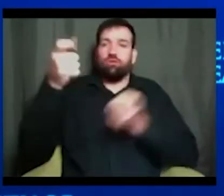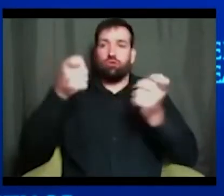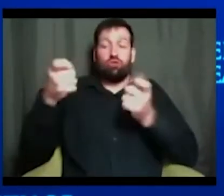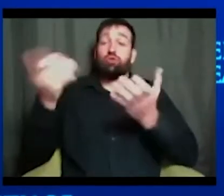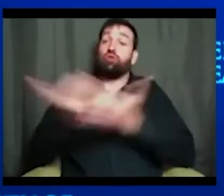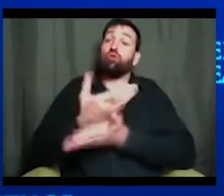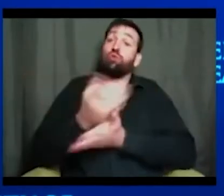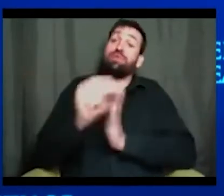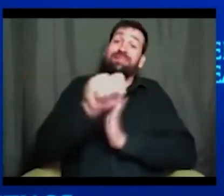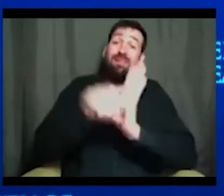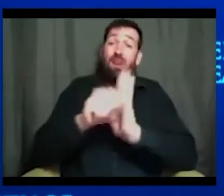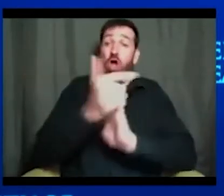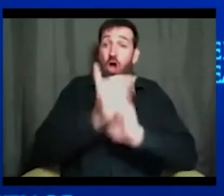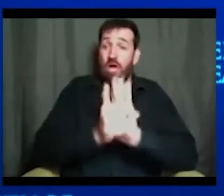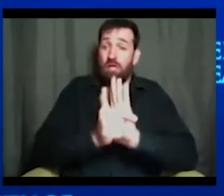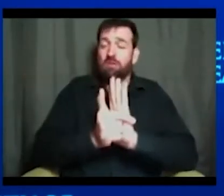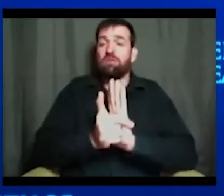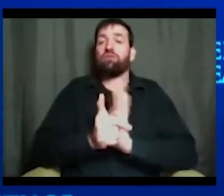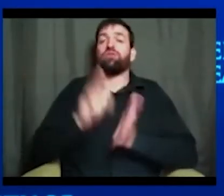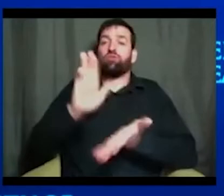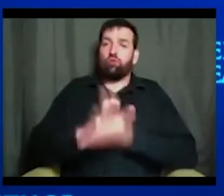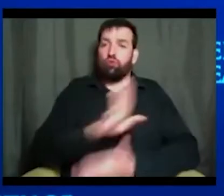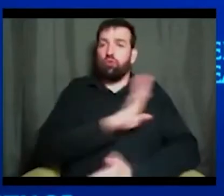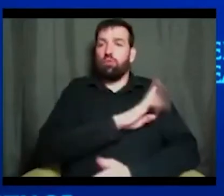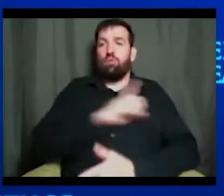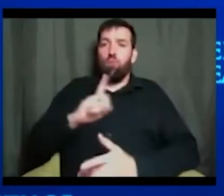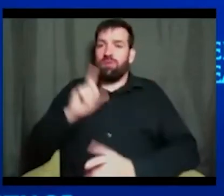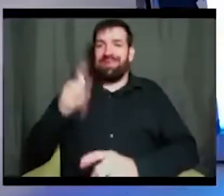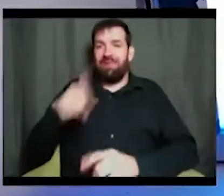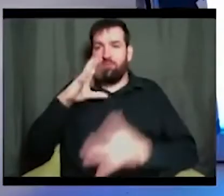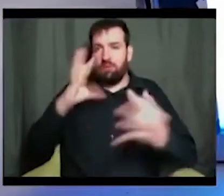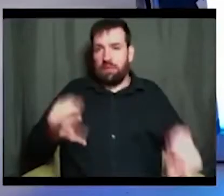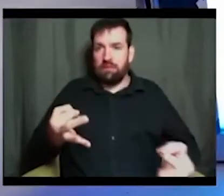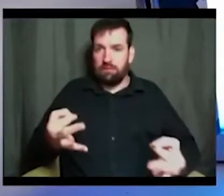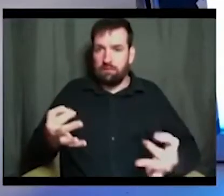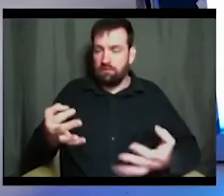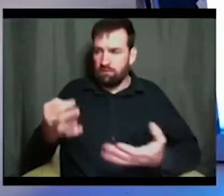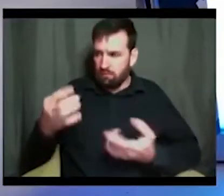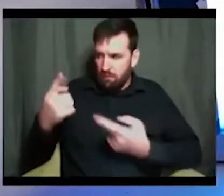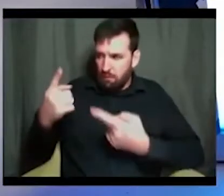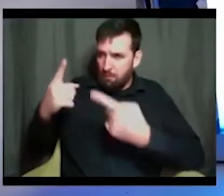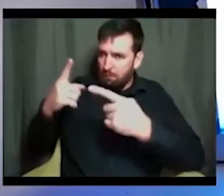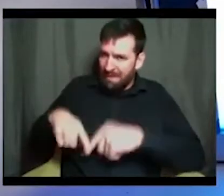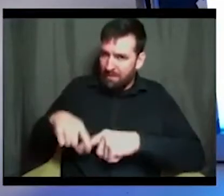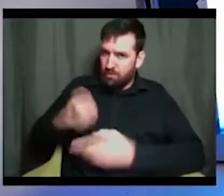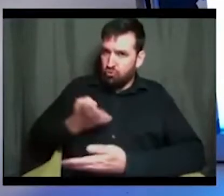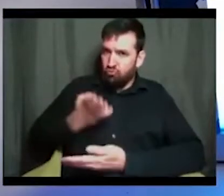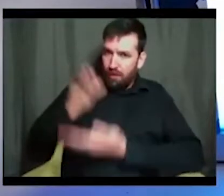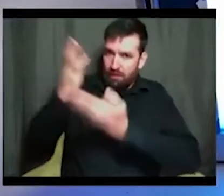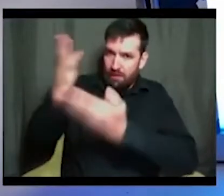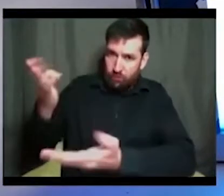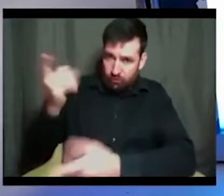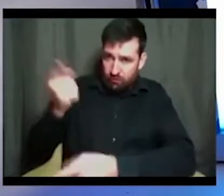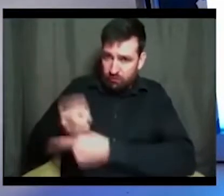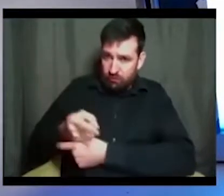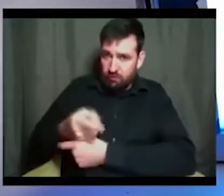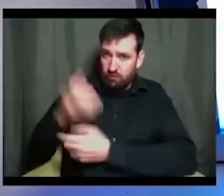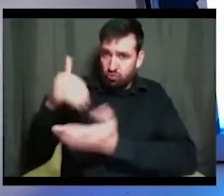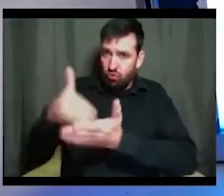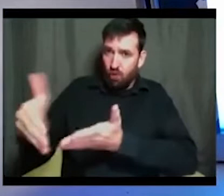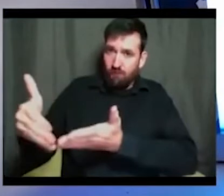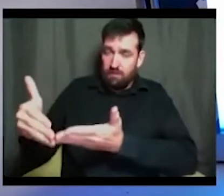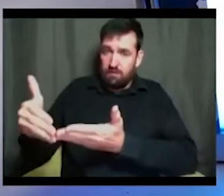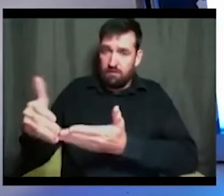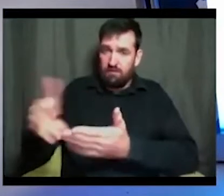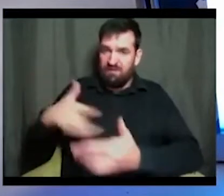that the school boards have to make that decision. So we'll see. And they're making decisions, though, based on the recommendations, though. And they say they oftentimes feel that